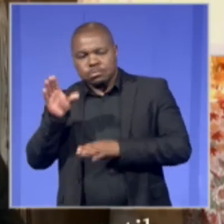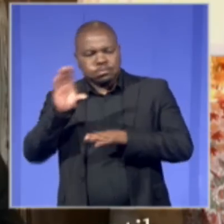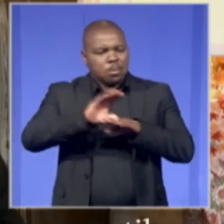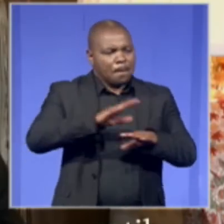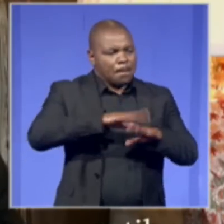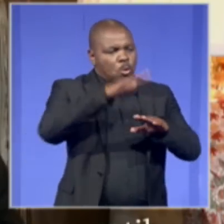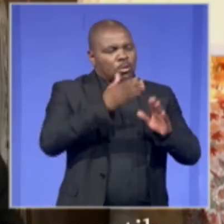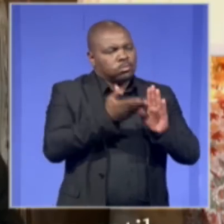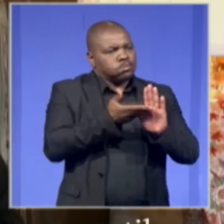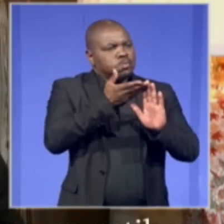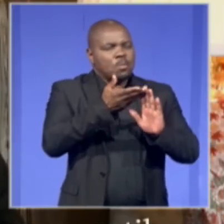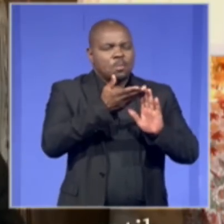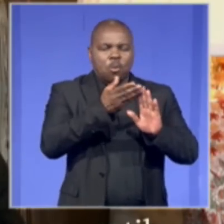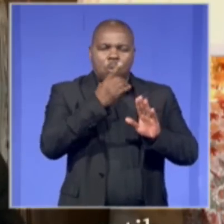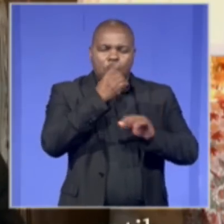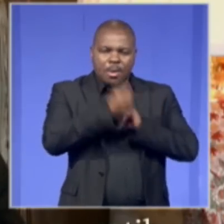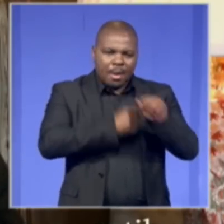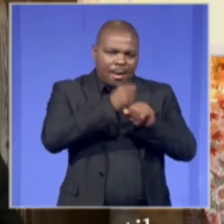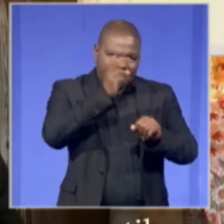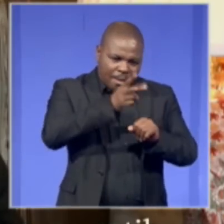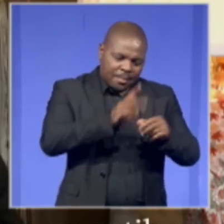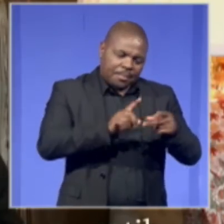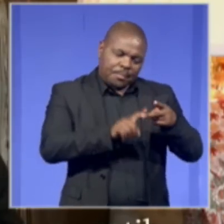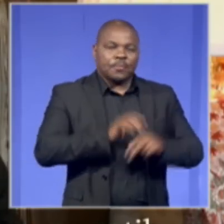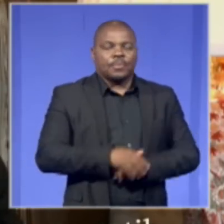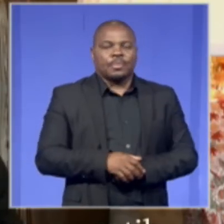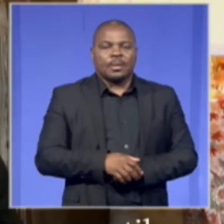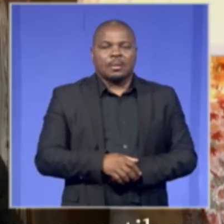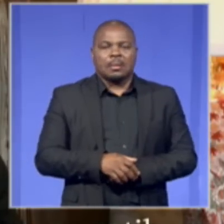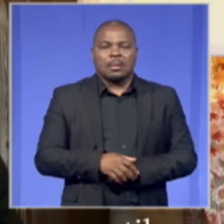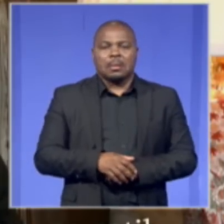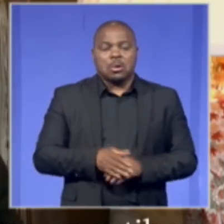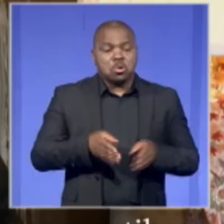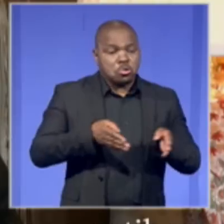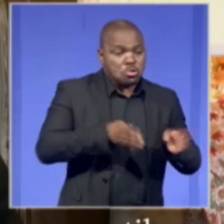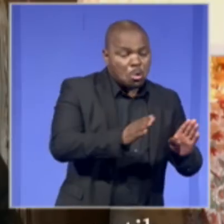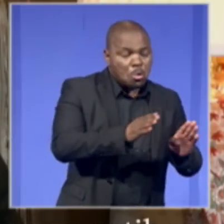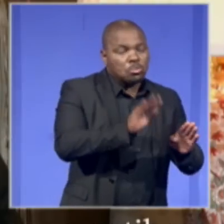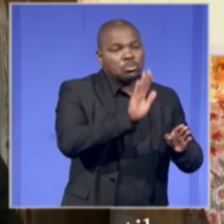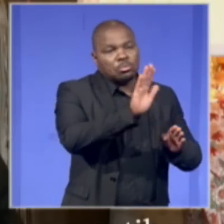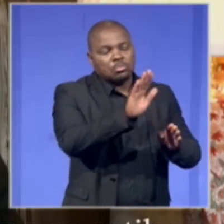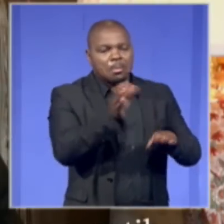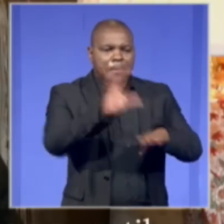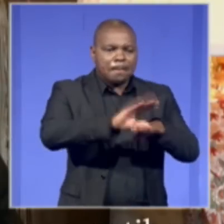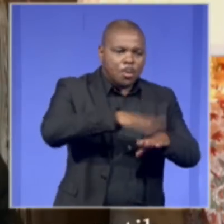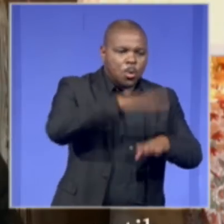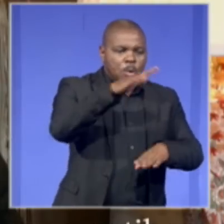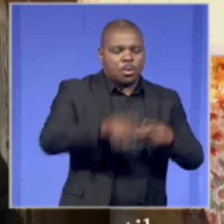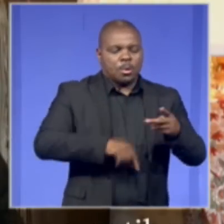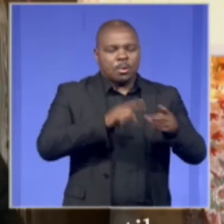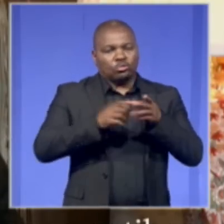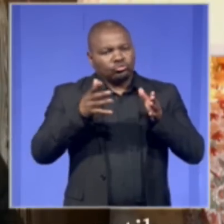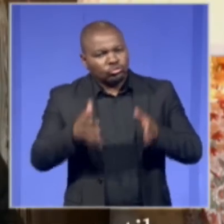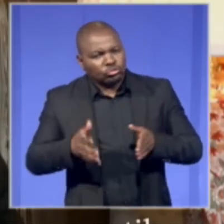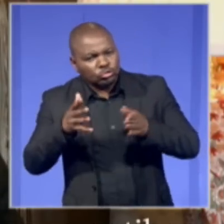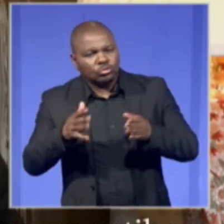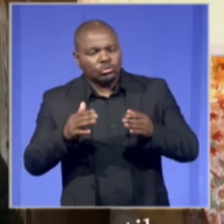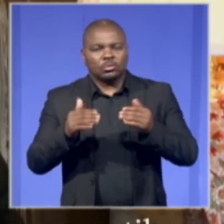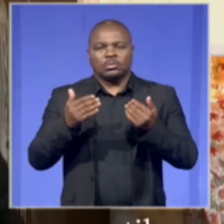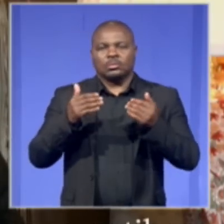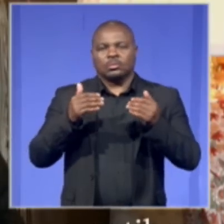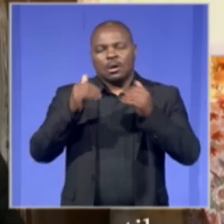straight year. There is increased investment in roads, in rail, public